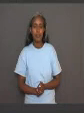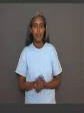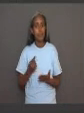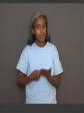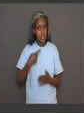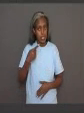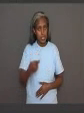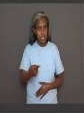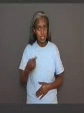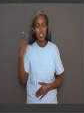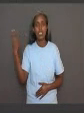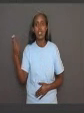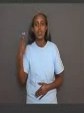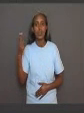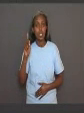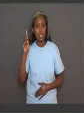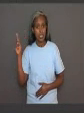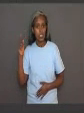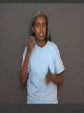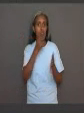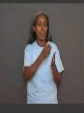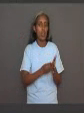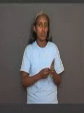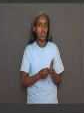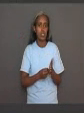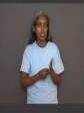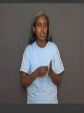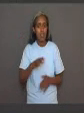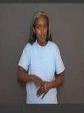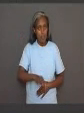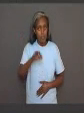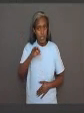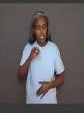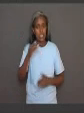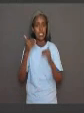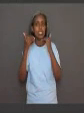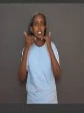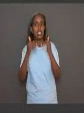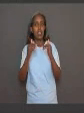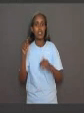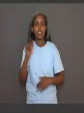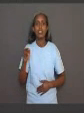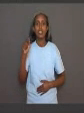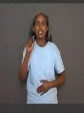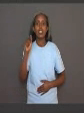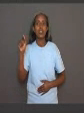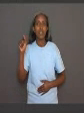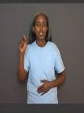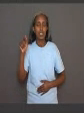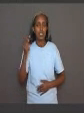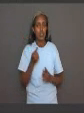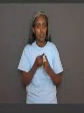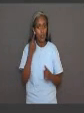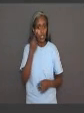Then, using these values, find the standard deviation for